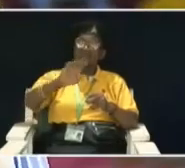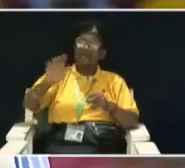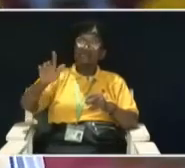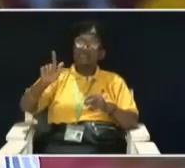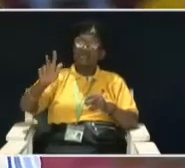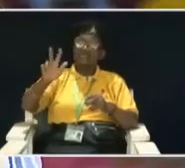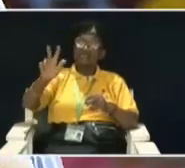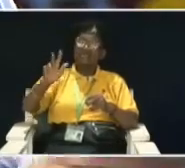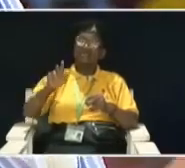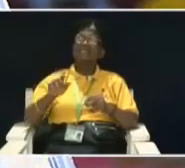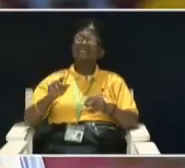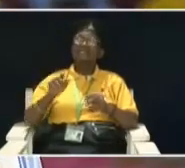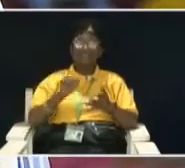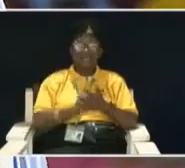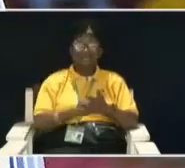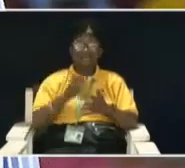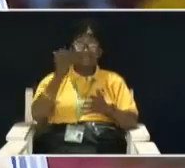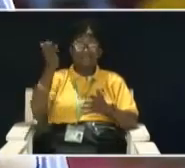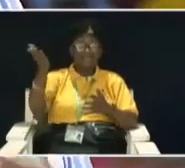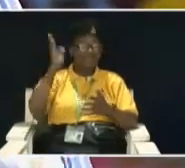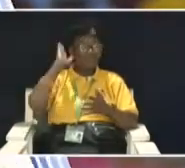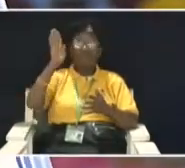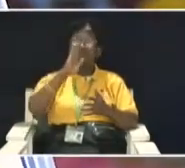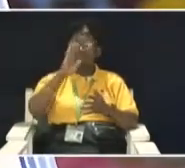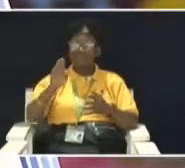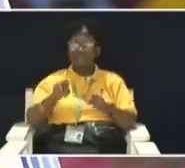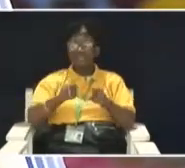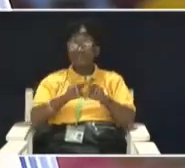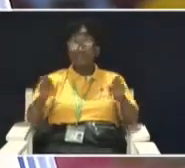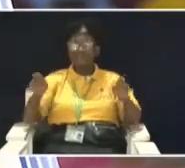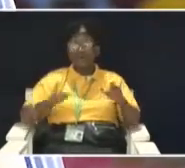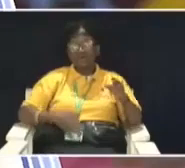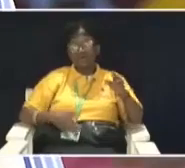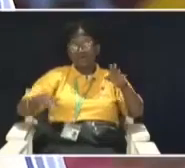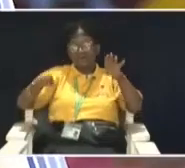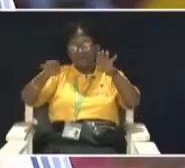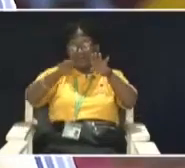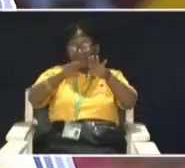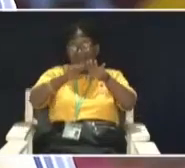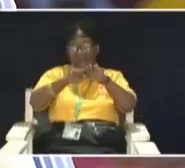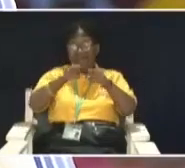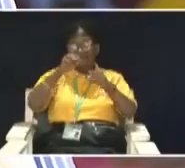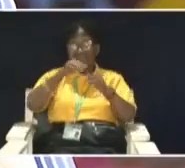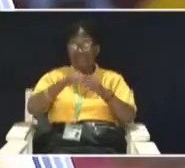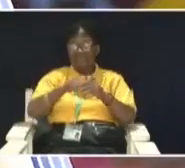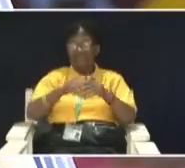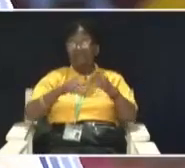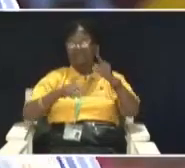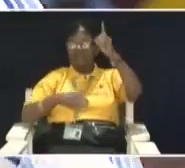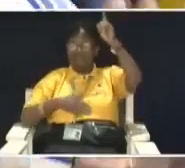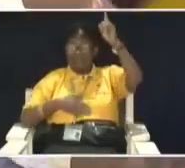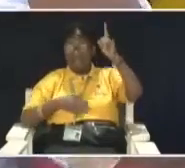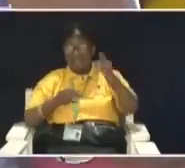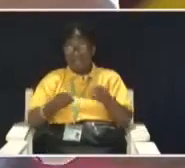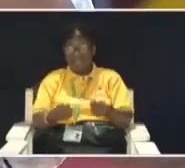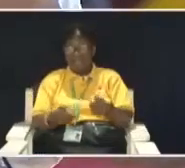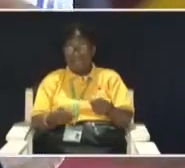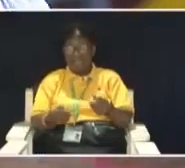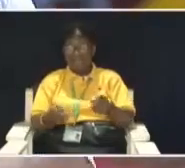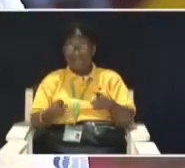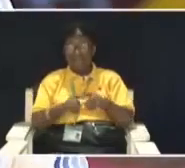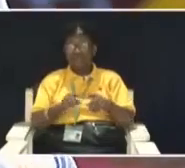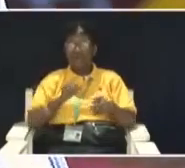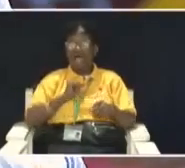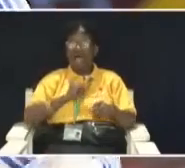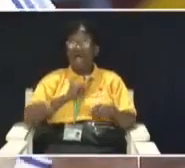there shall not be barren, there shall be non-barren in my land. So I'm